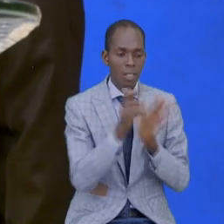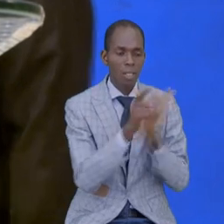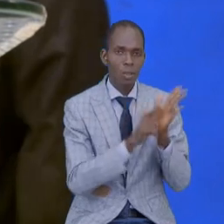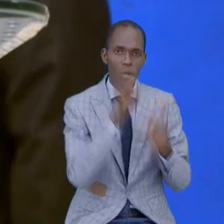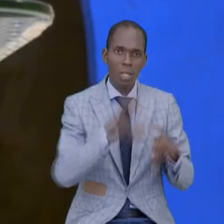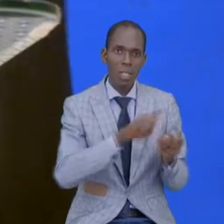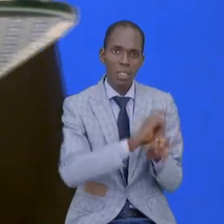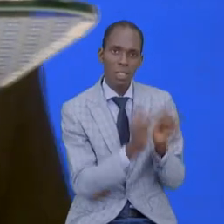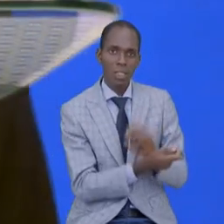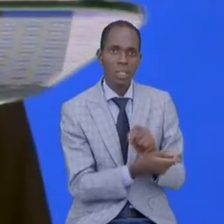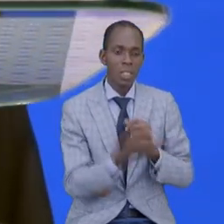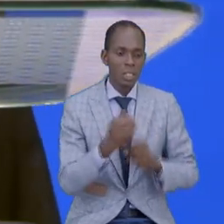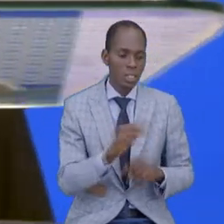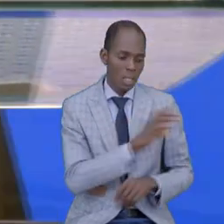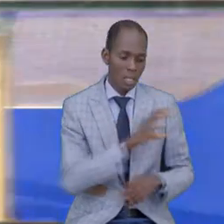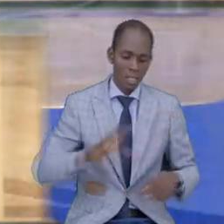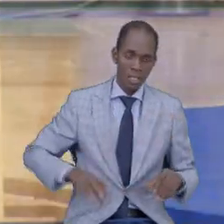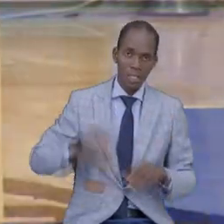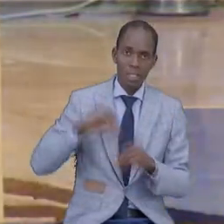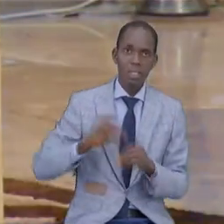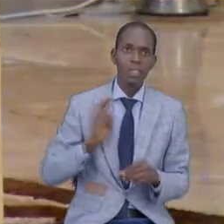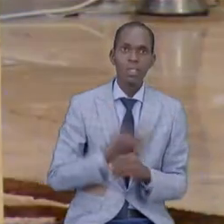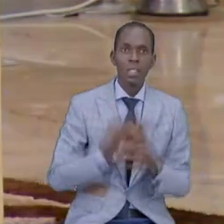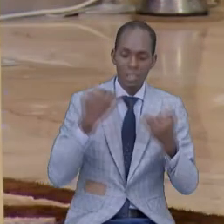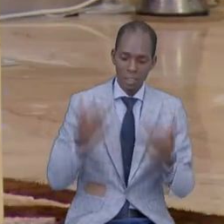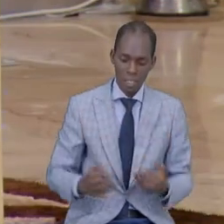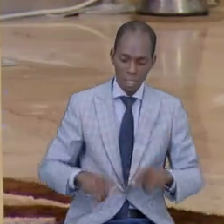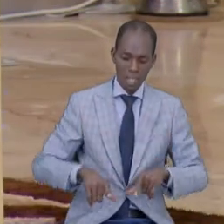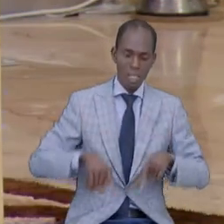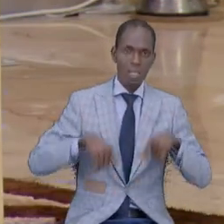transform, the Christ in us now lives